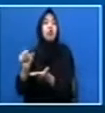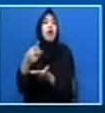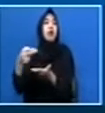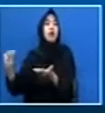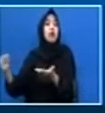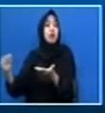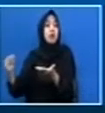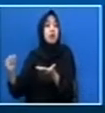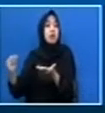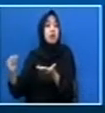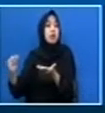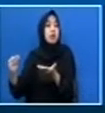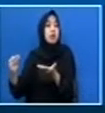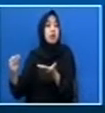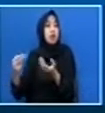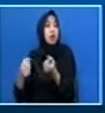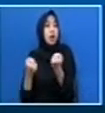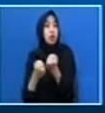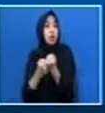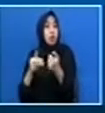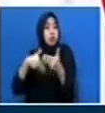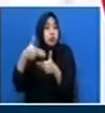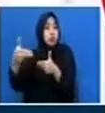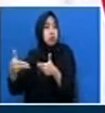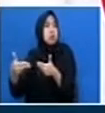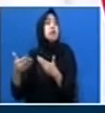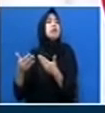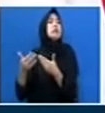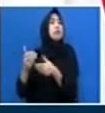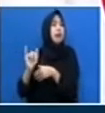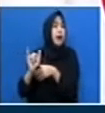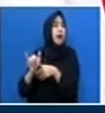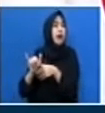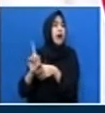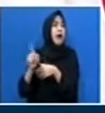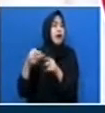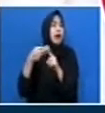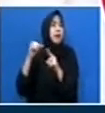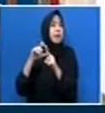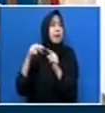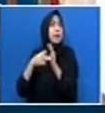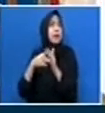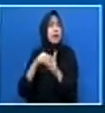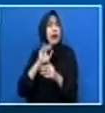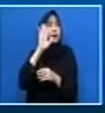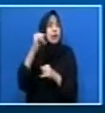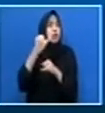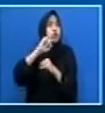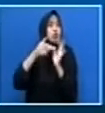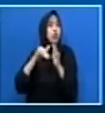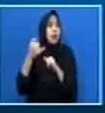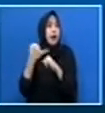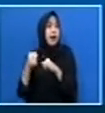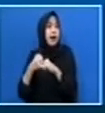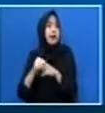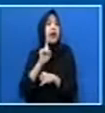Will this be continued? This will, I think, be continued. You've heard President Biden say that by the end of June, we will donate